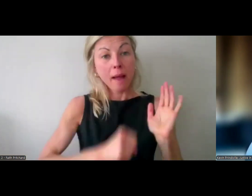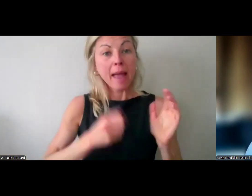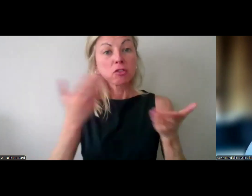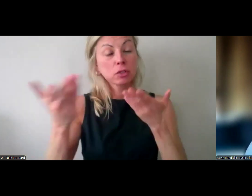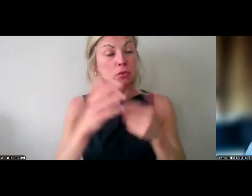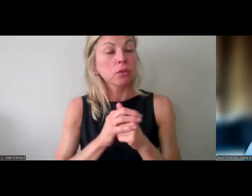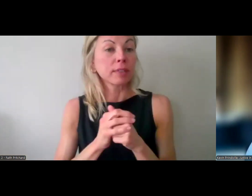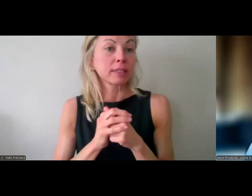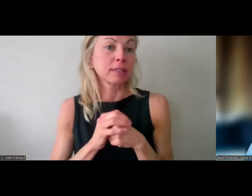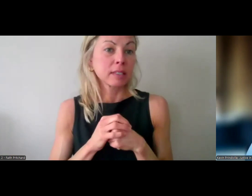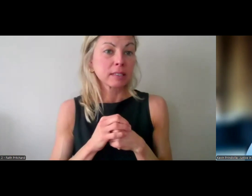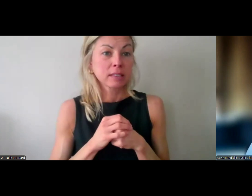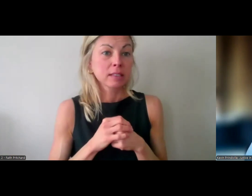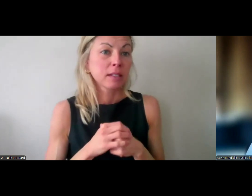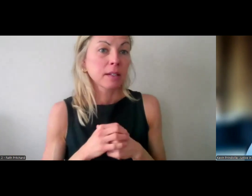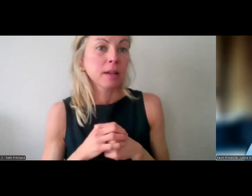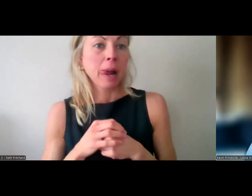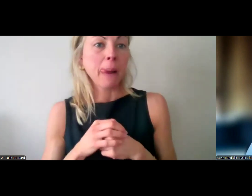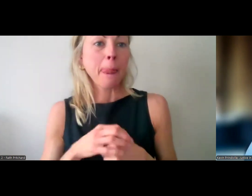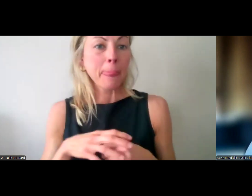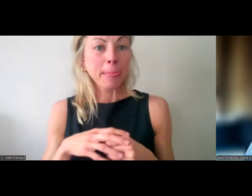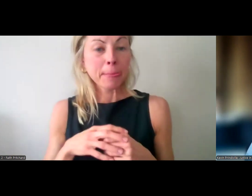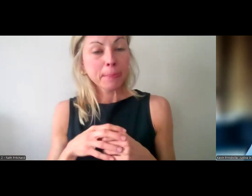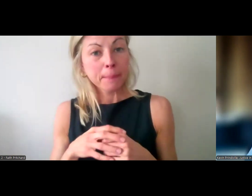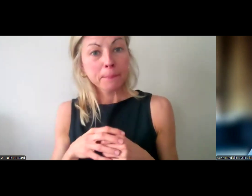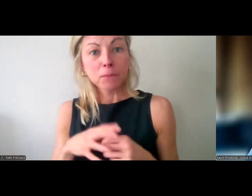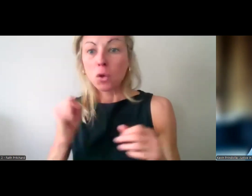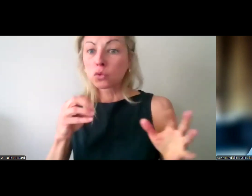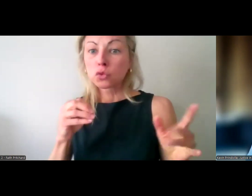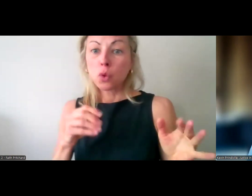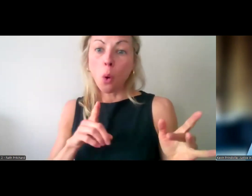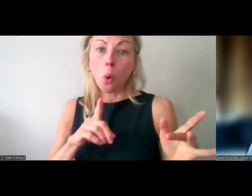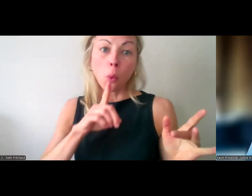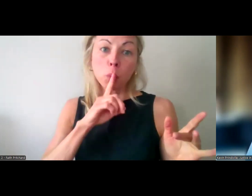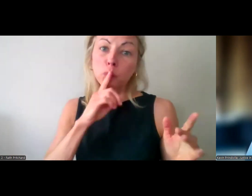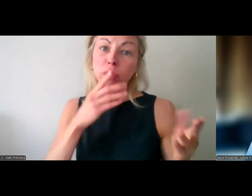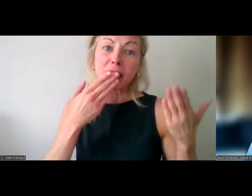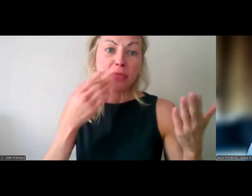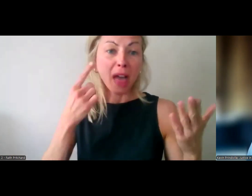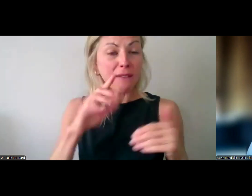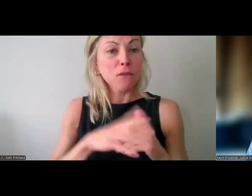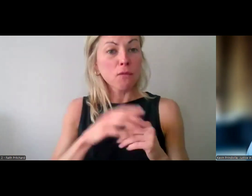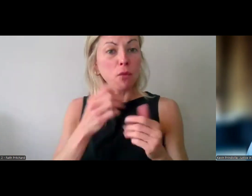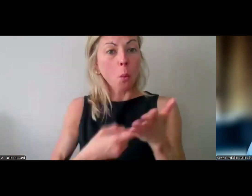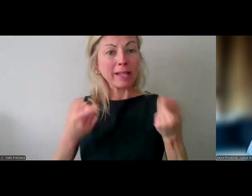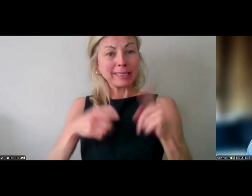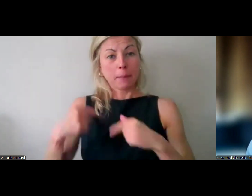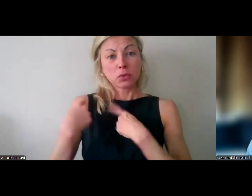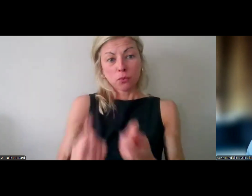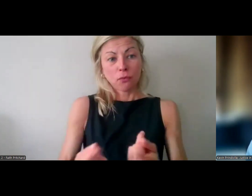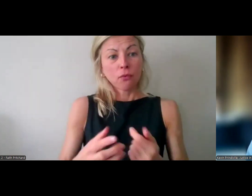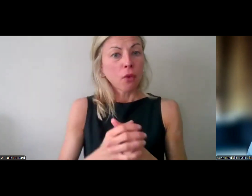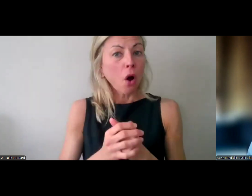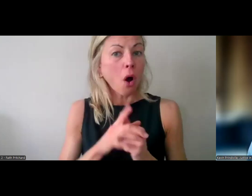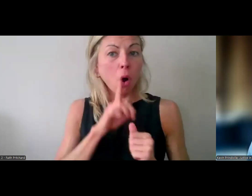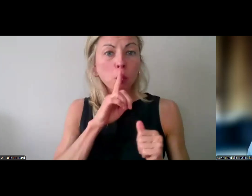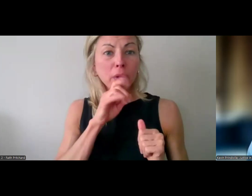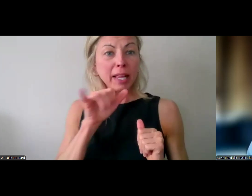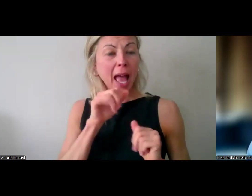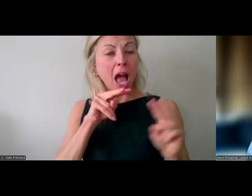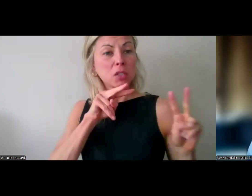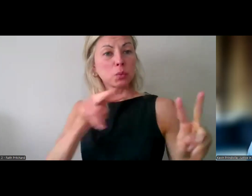commitments in order to continue to be that model. So we're very grateful for what's happened so far. We're really, as we look to that